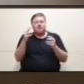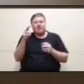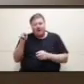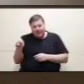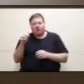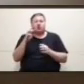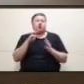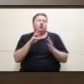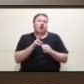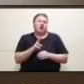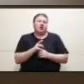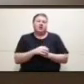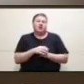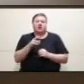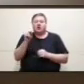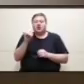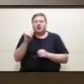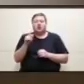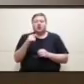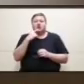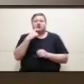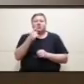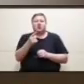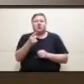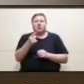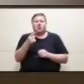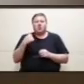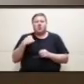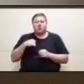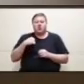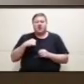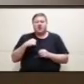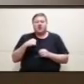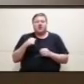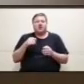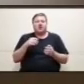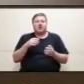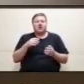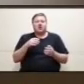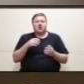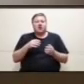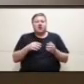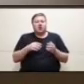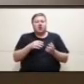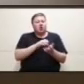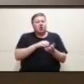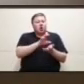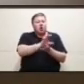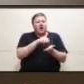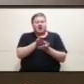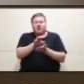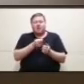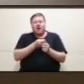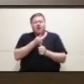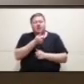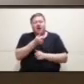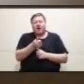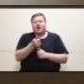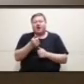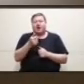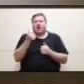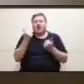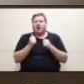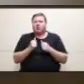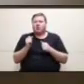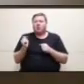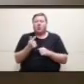NERSA has directed the Twaing local municipality to credit the accounts of all these residents